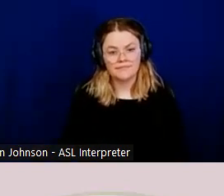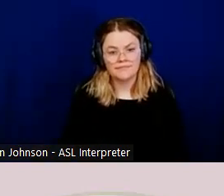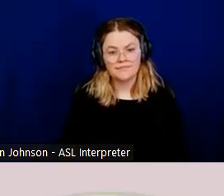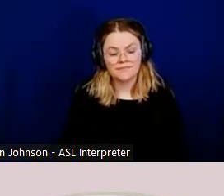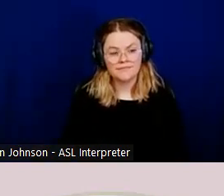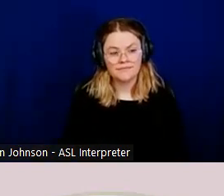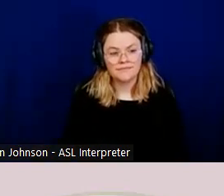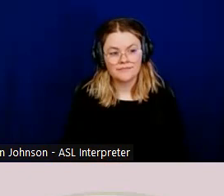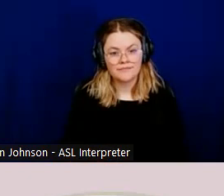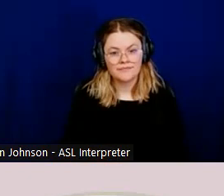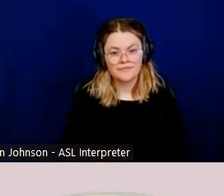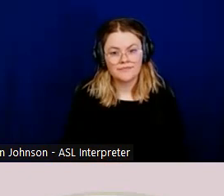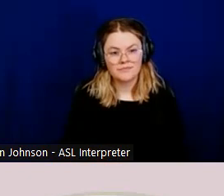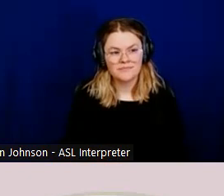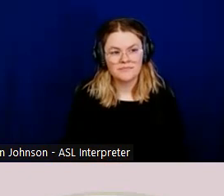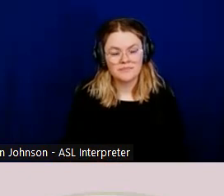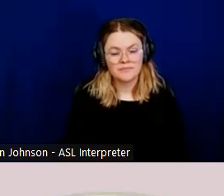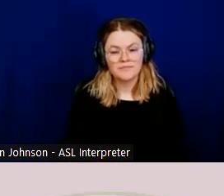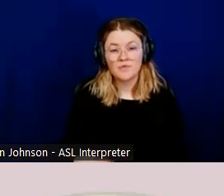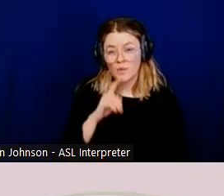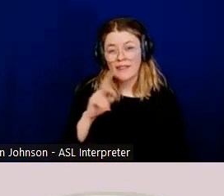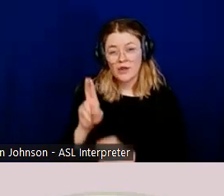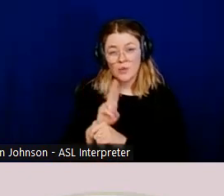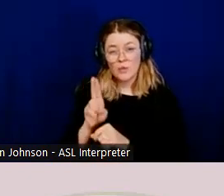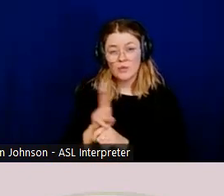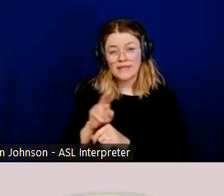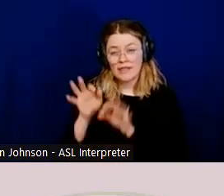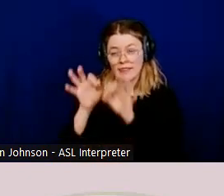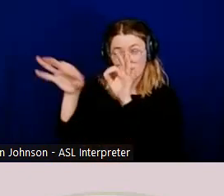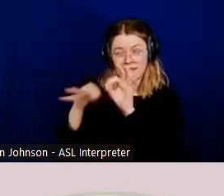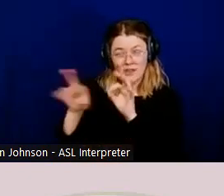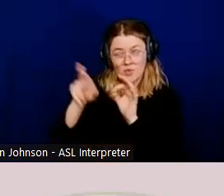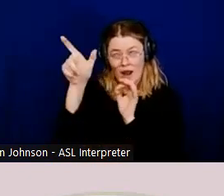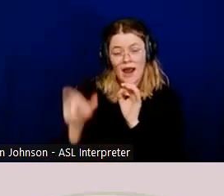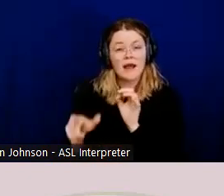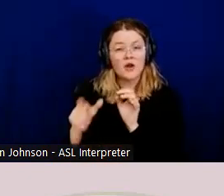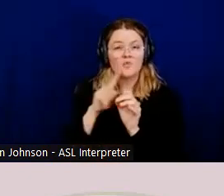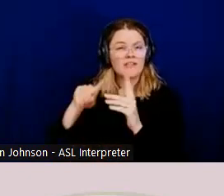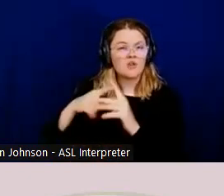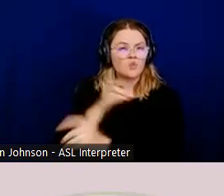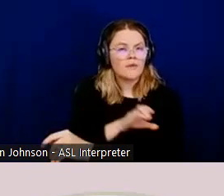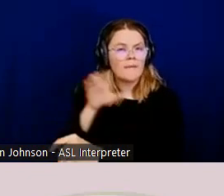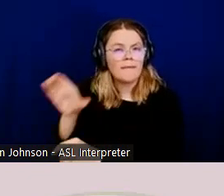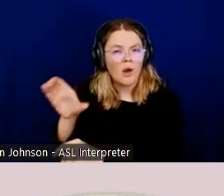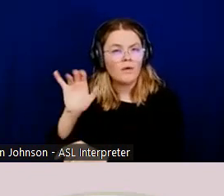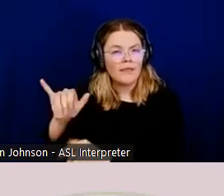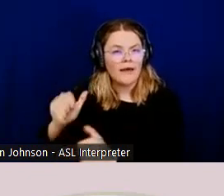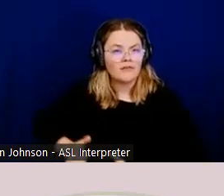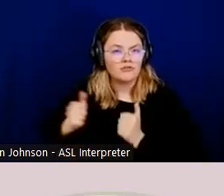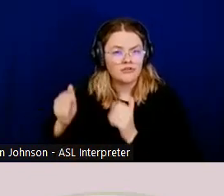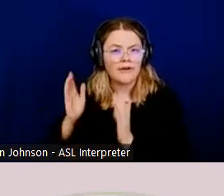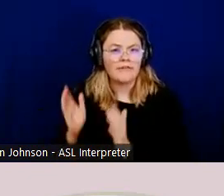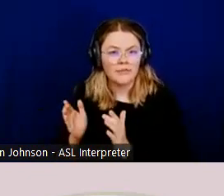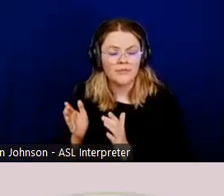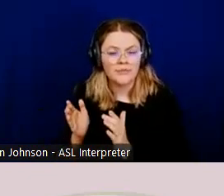these phrases all start to contribute to the empowerment of the survivor. With any chance you get to empower